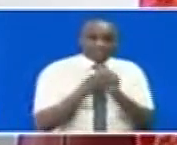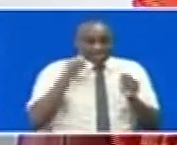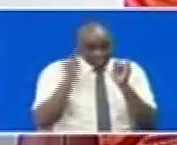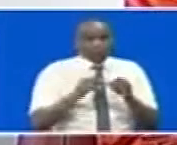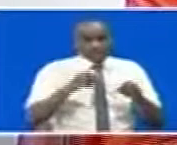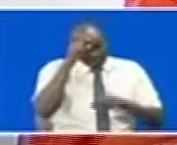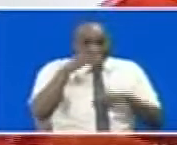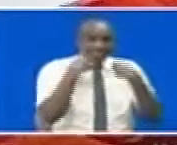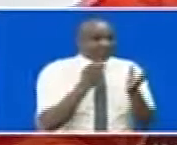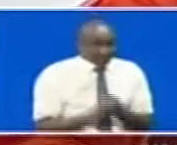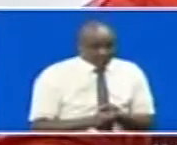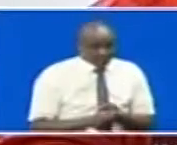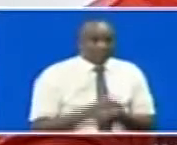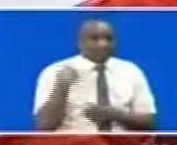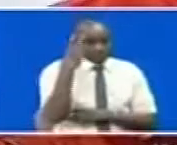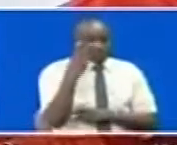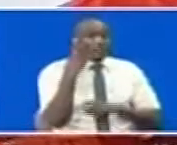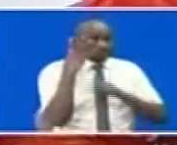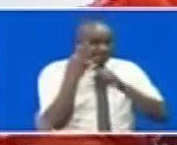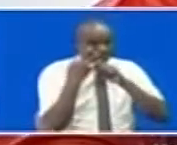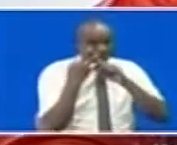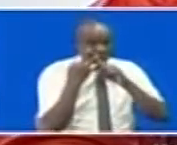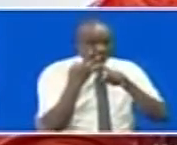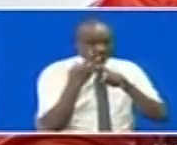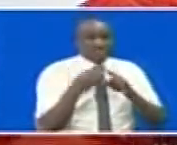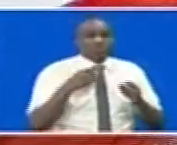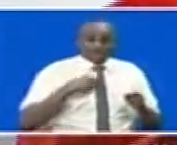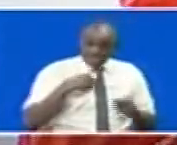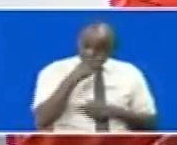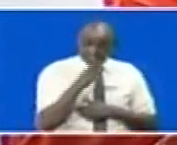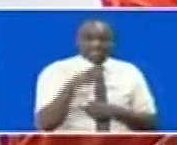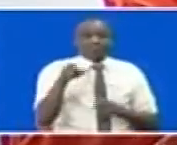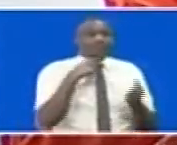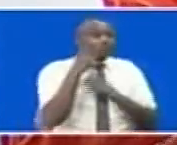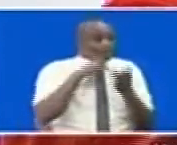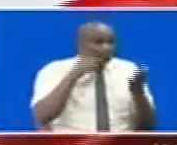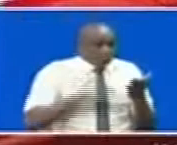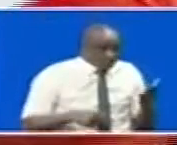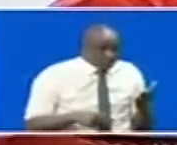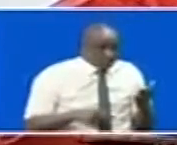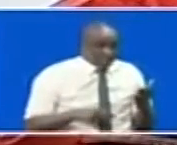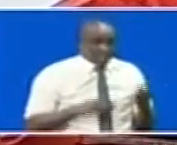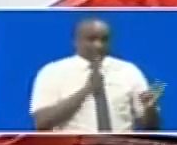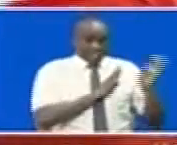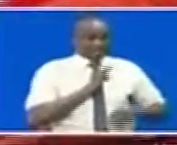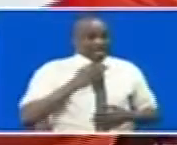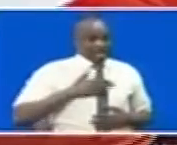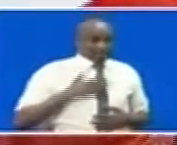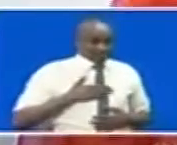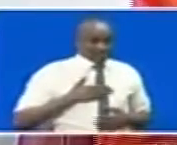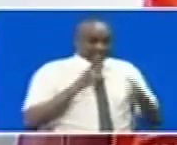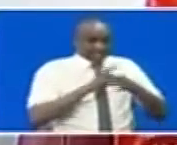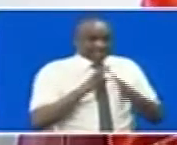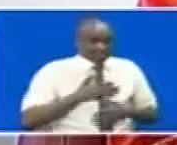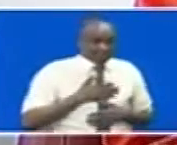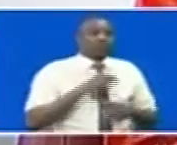that is going to deliver. That is number two. Number three, Mr. Kaparo is talking about morality. Okay, he's quoting the Bible,